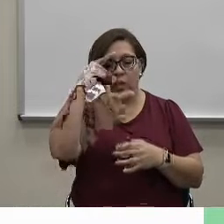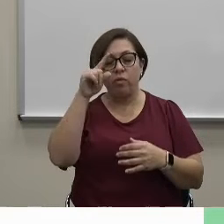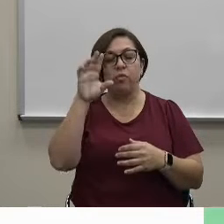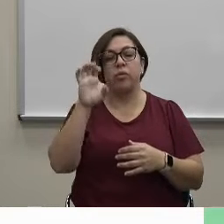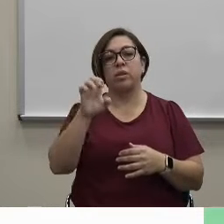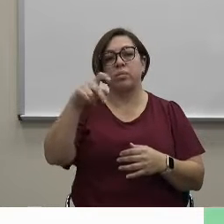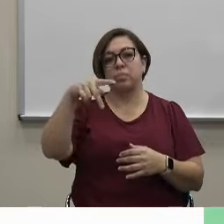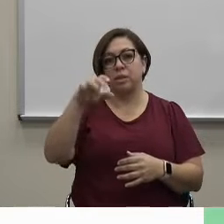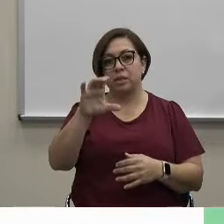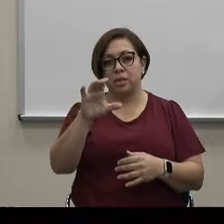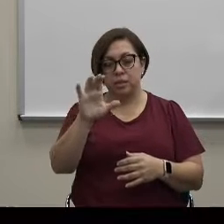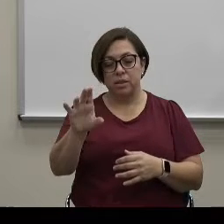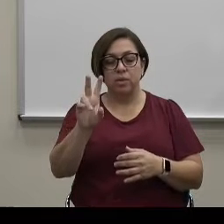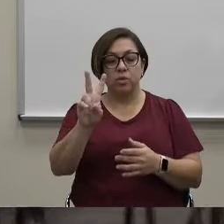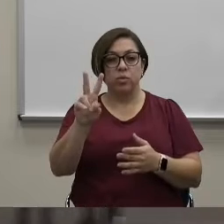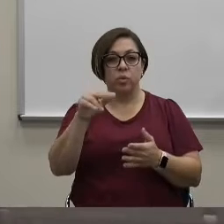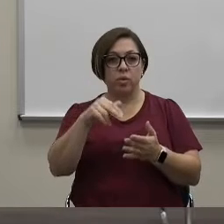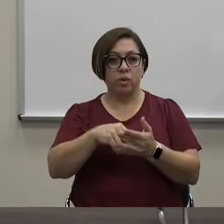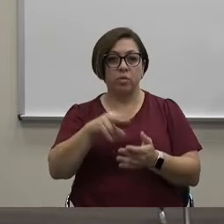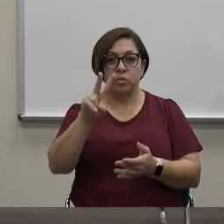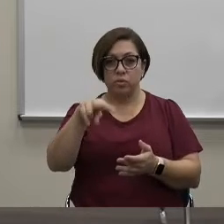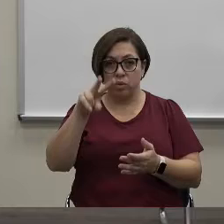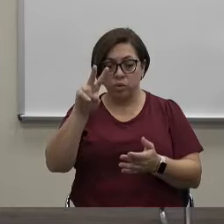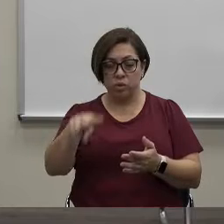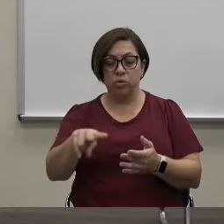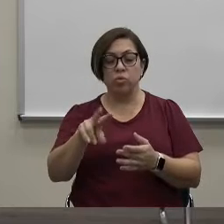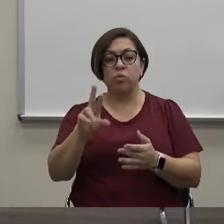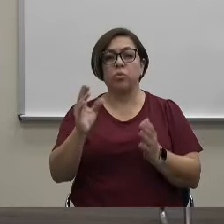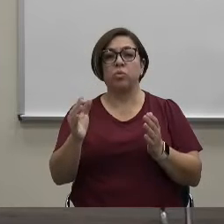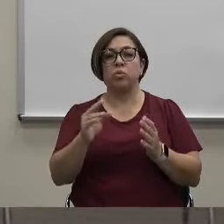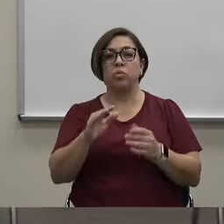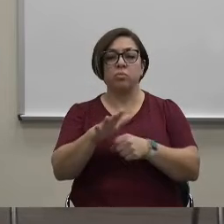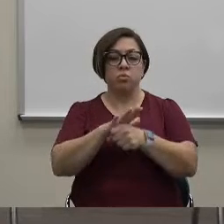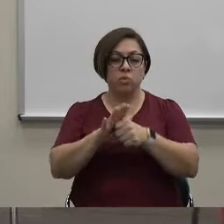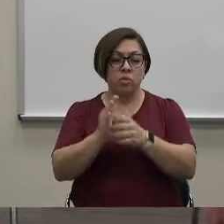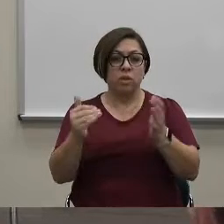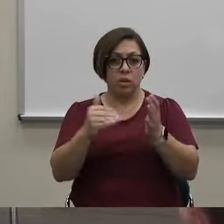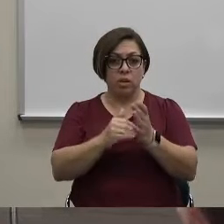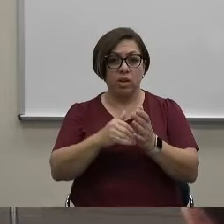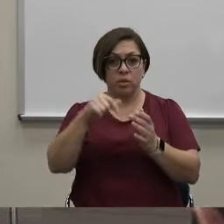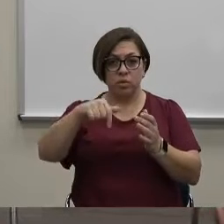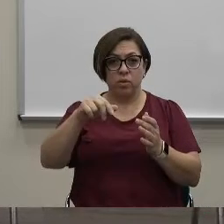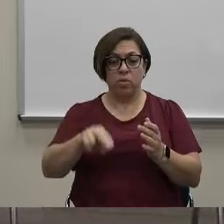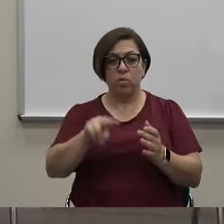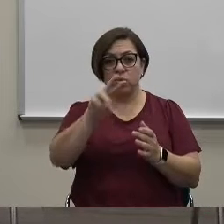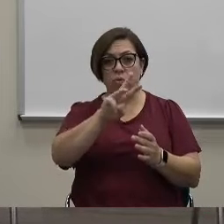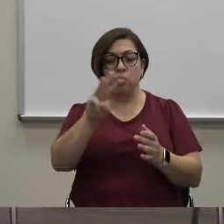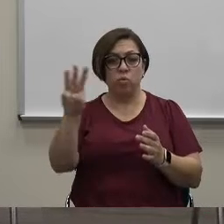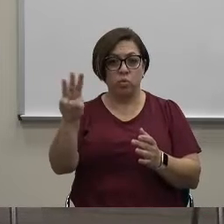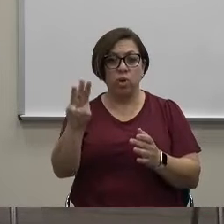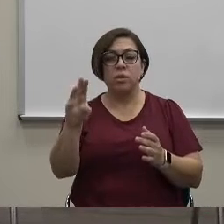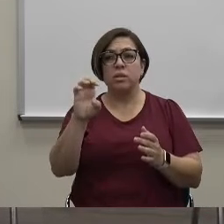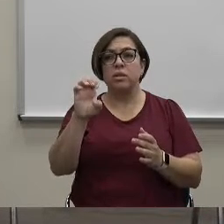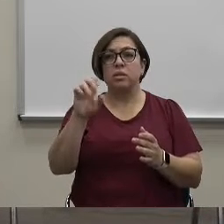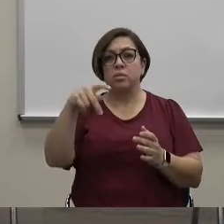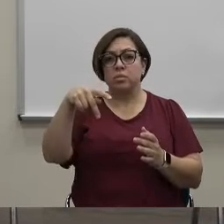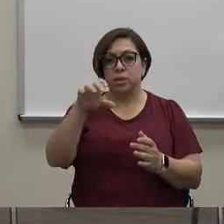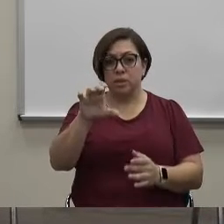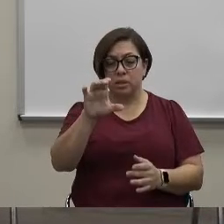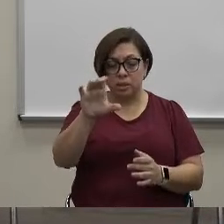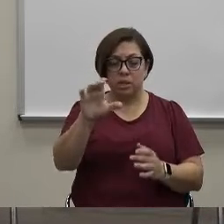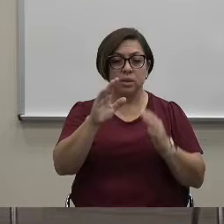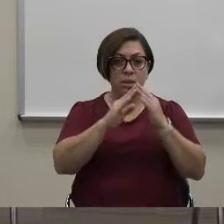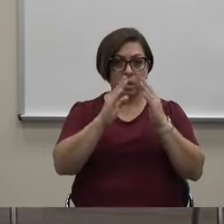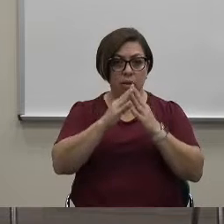District 2022 redistricting. This evening we're in the Northwest campus of EPCC at one of its newest